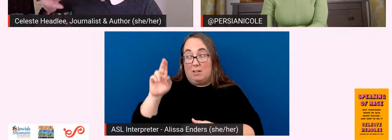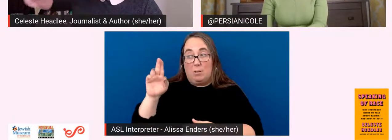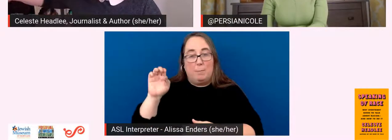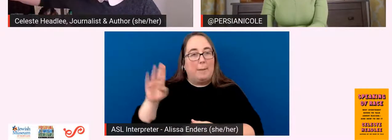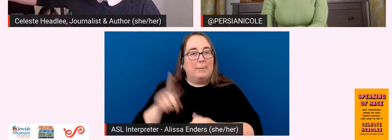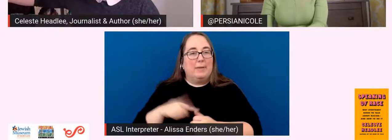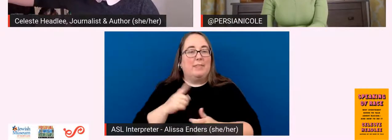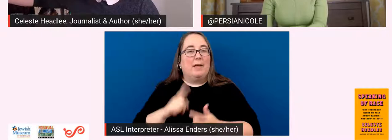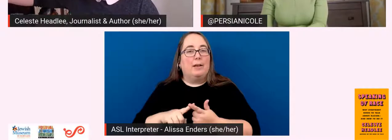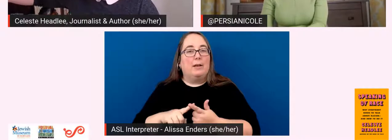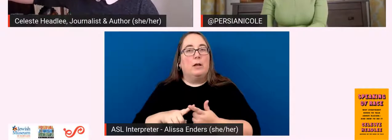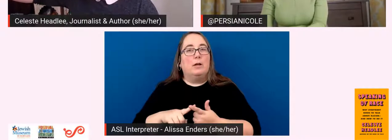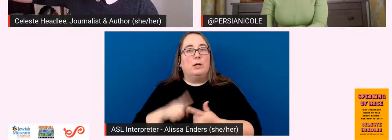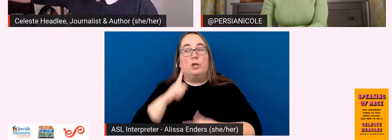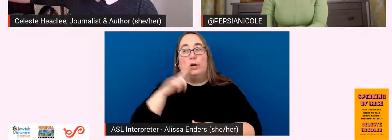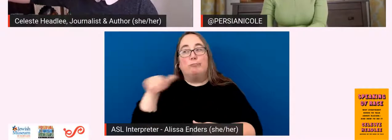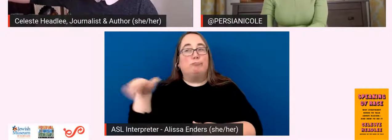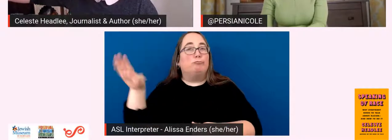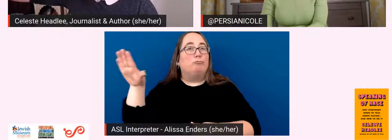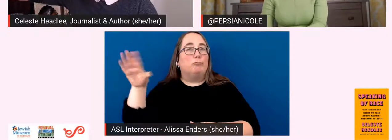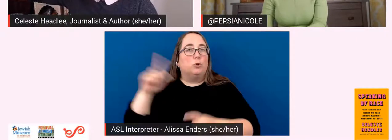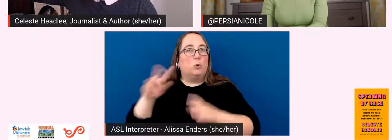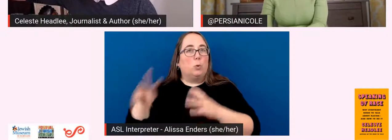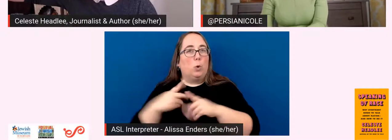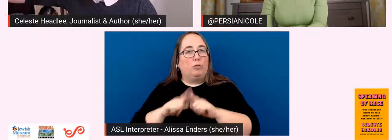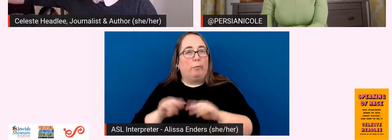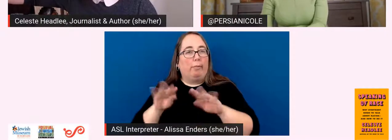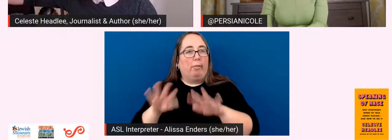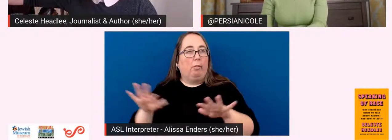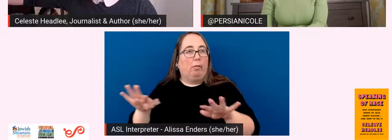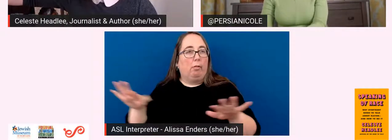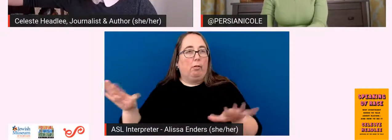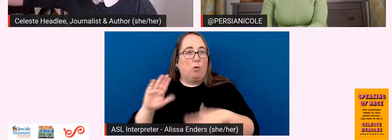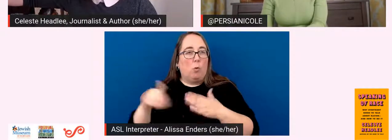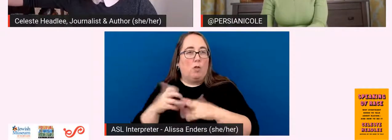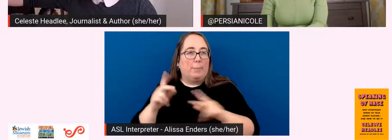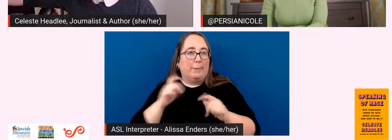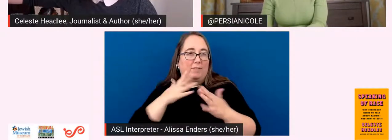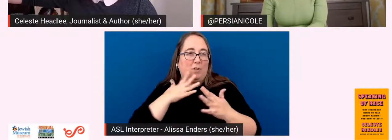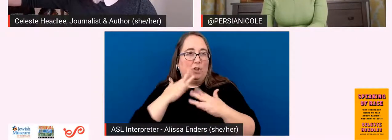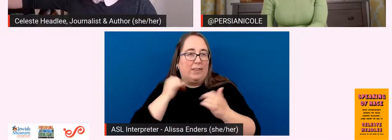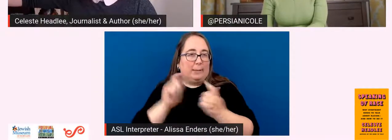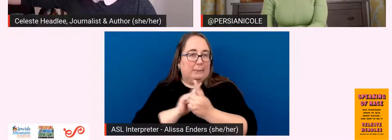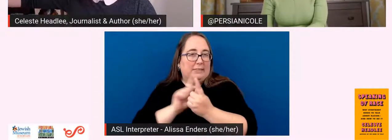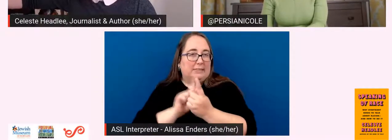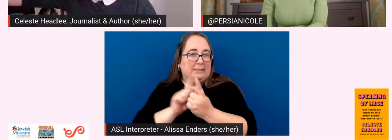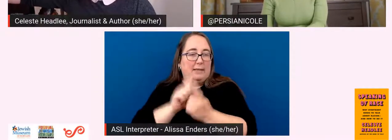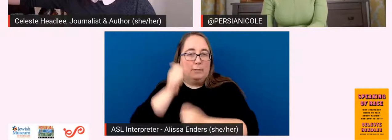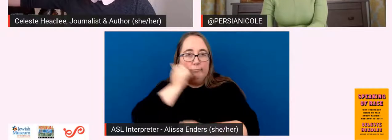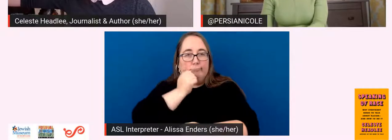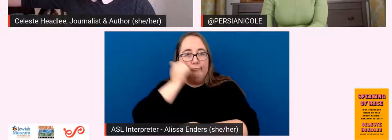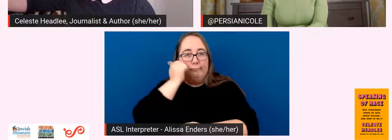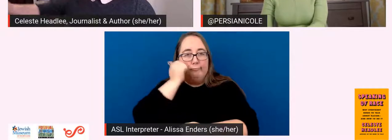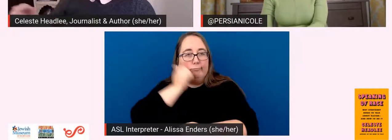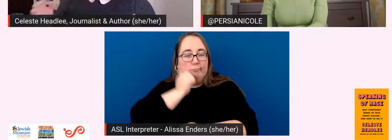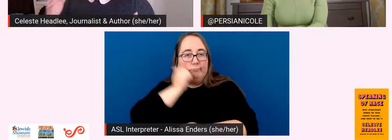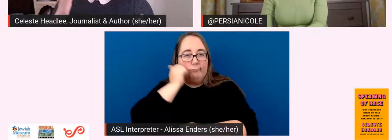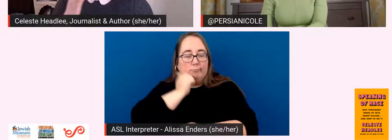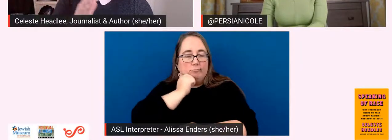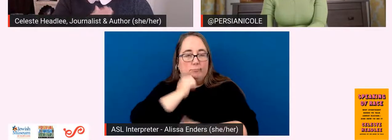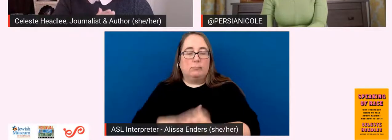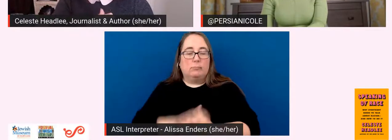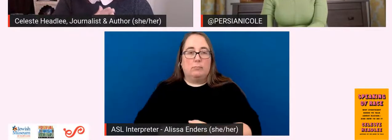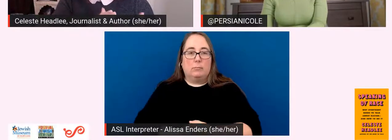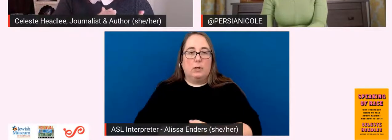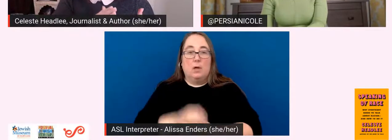basically releasing him onto the world to spew that bile on all the people of color that he encounters day after day after day. I'm not making